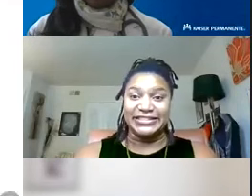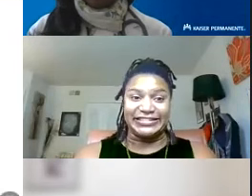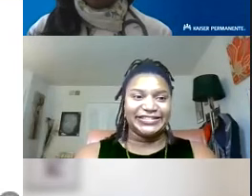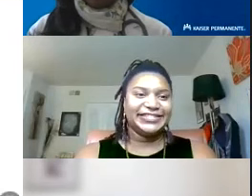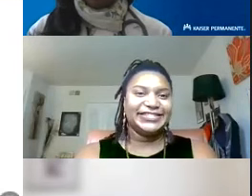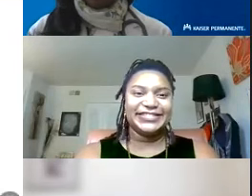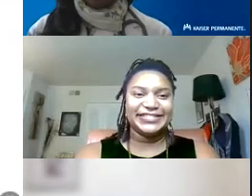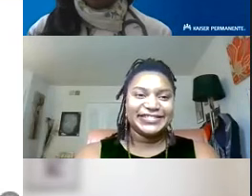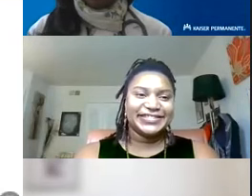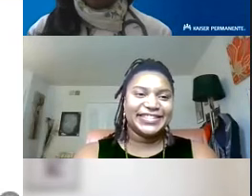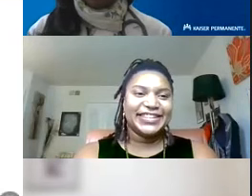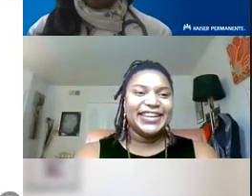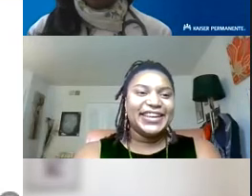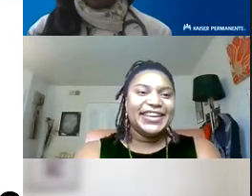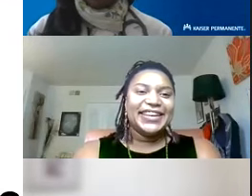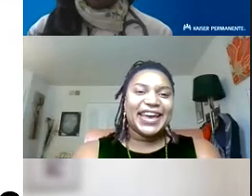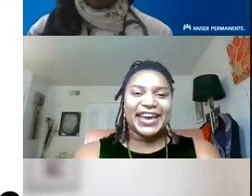slide.